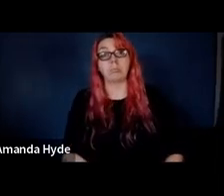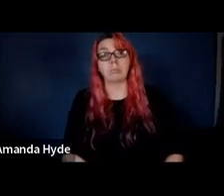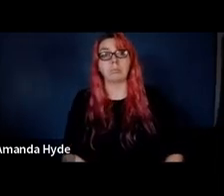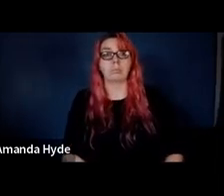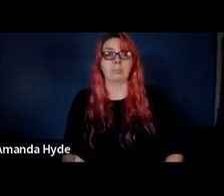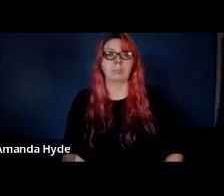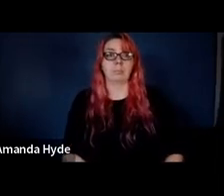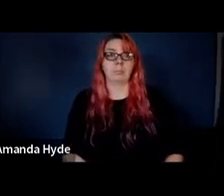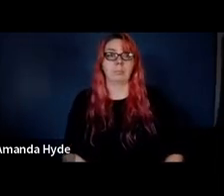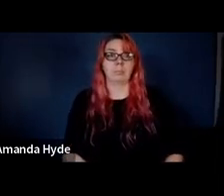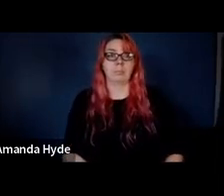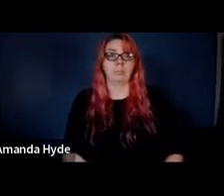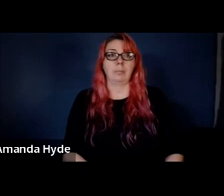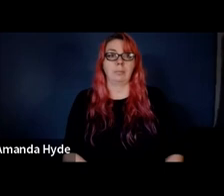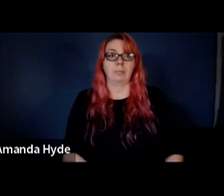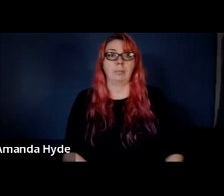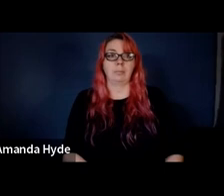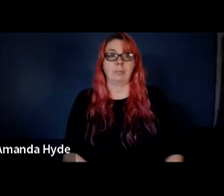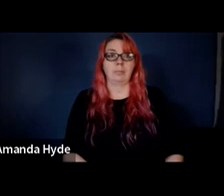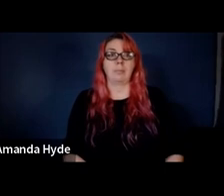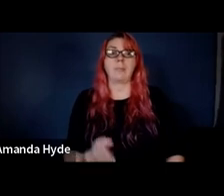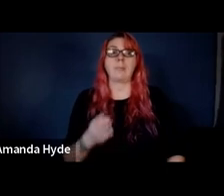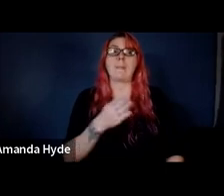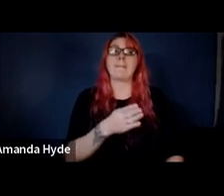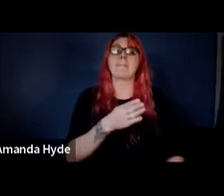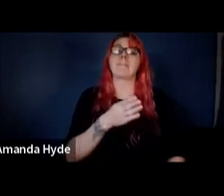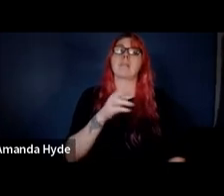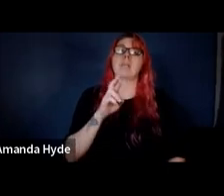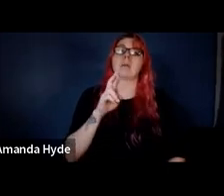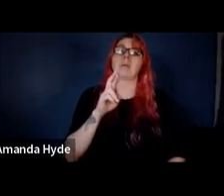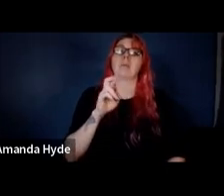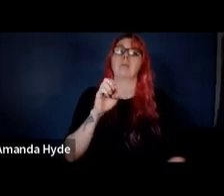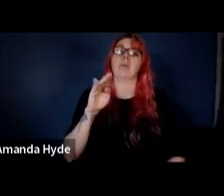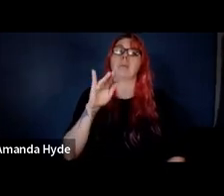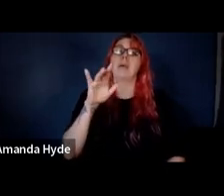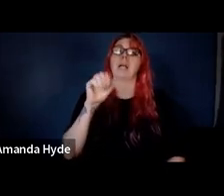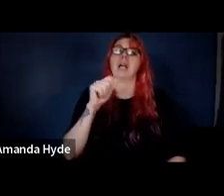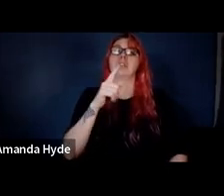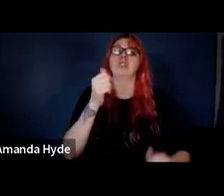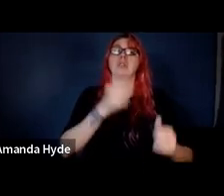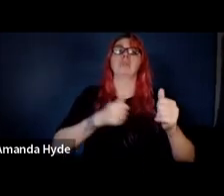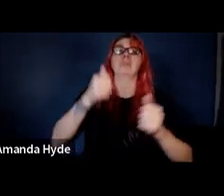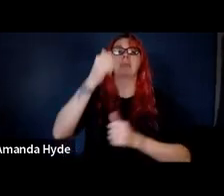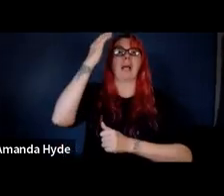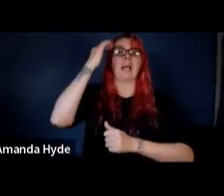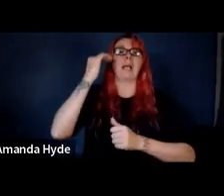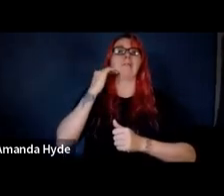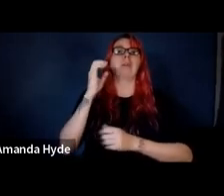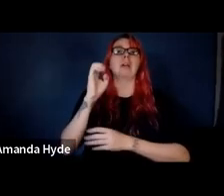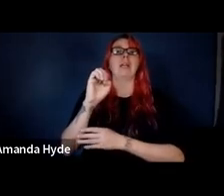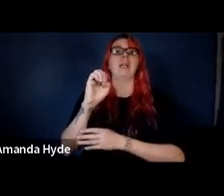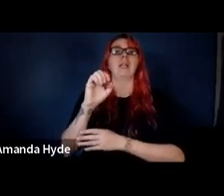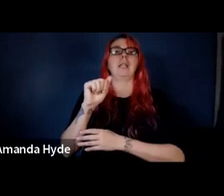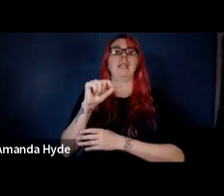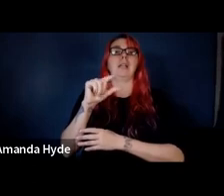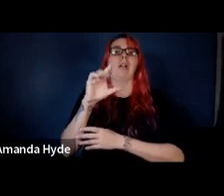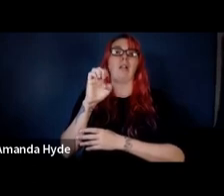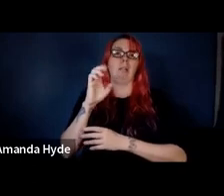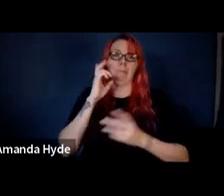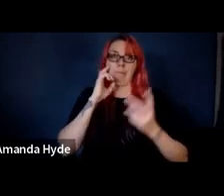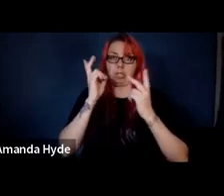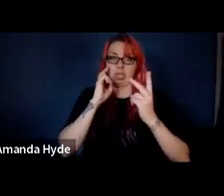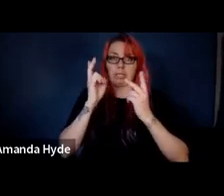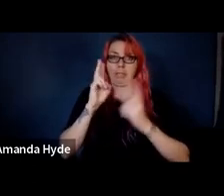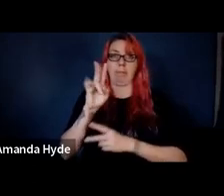Gibson is the head of development at Eagle Vision. She believes having more Indigenous filmmakers is helping change public perspectives. And it's interesting to see